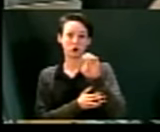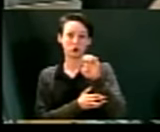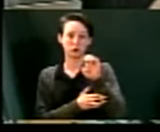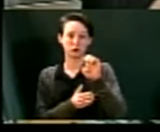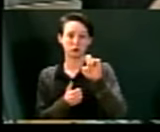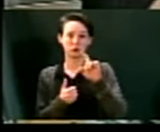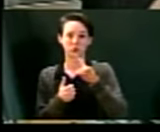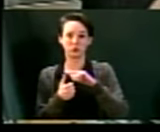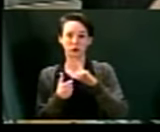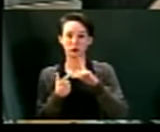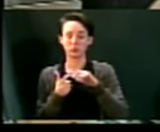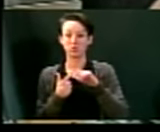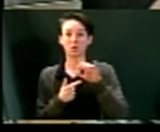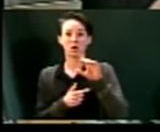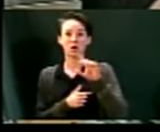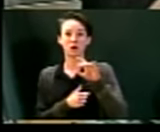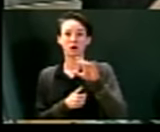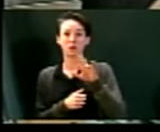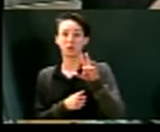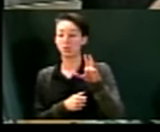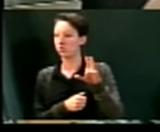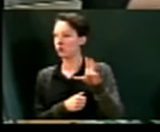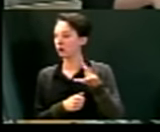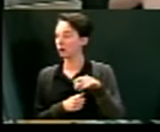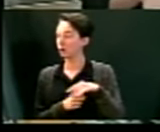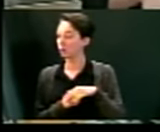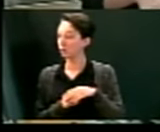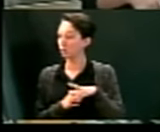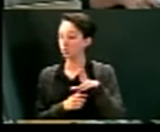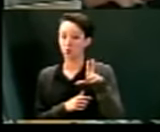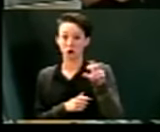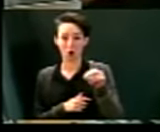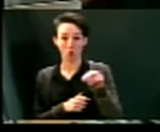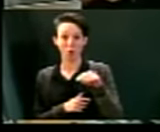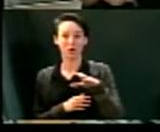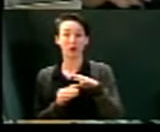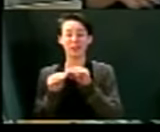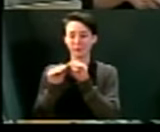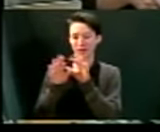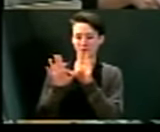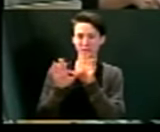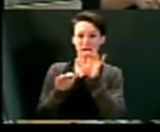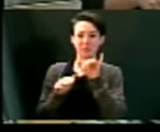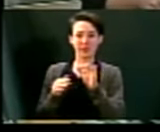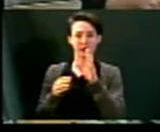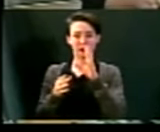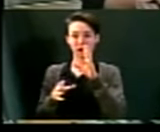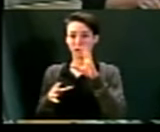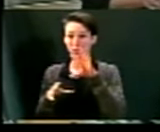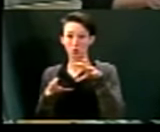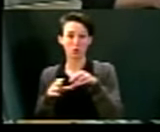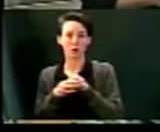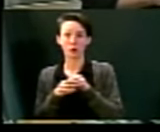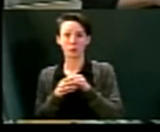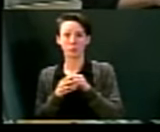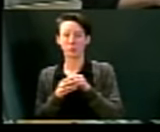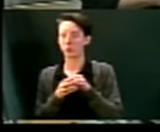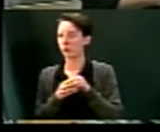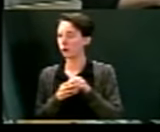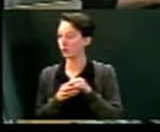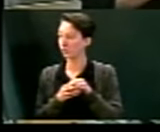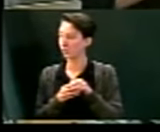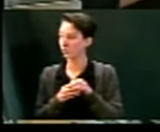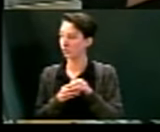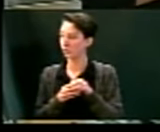Ms. Owen? No, it's a clarification. Did that include future work in the original motion?